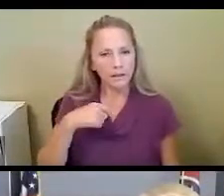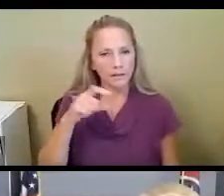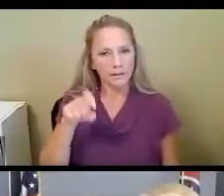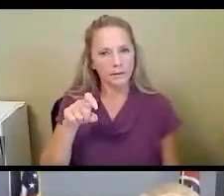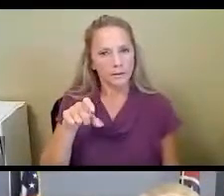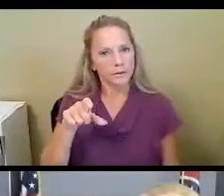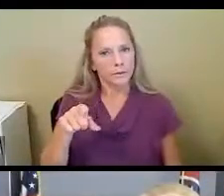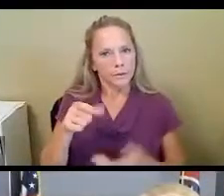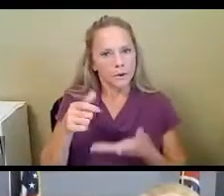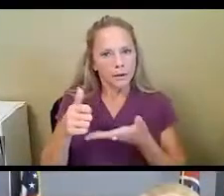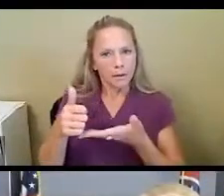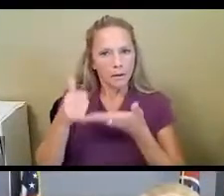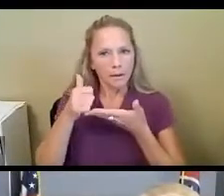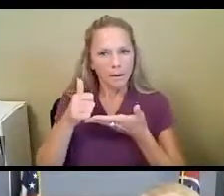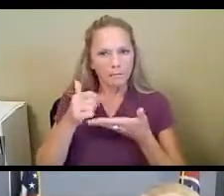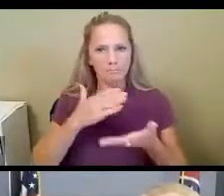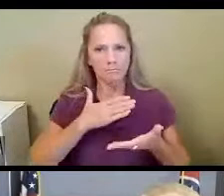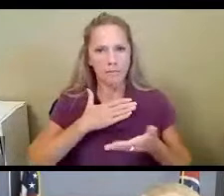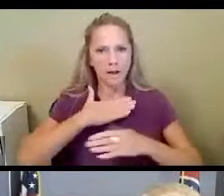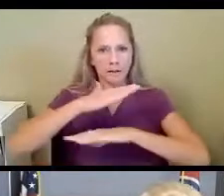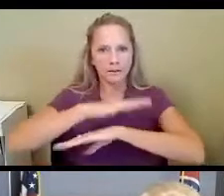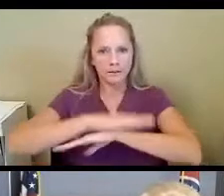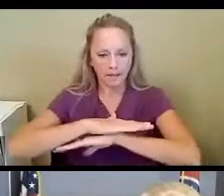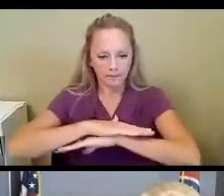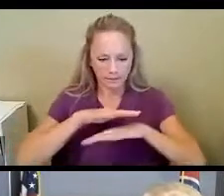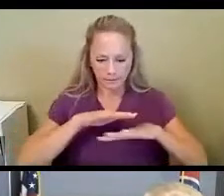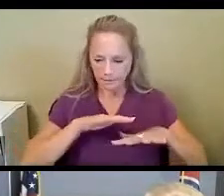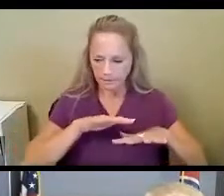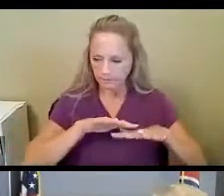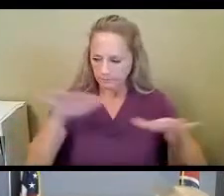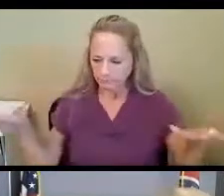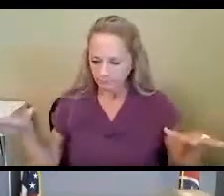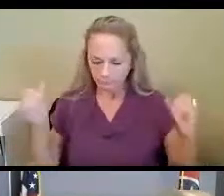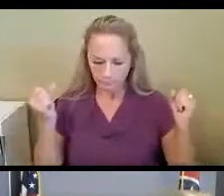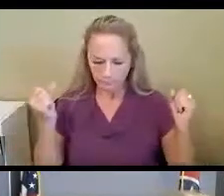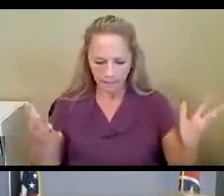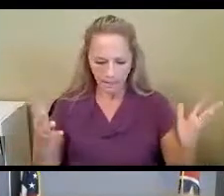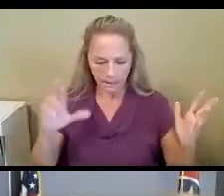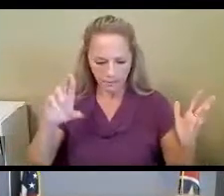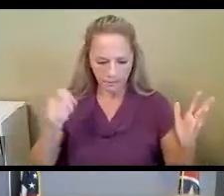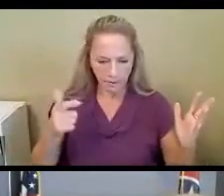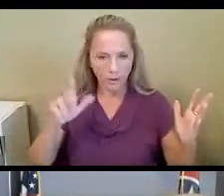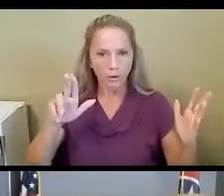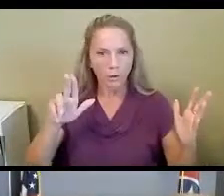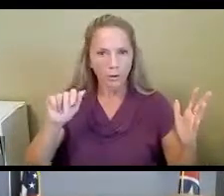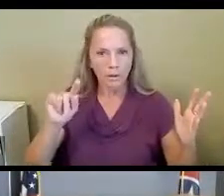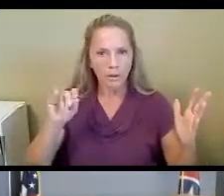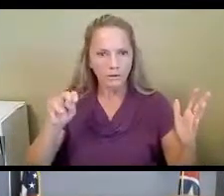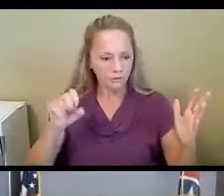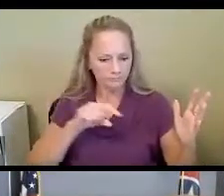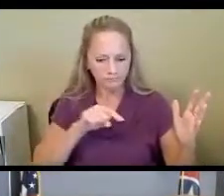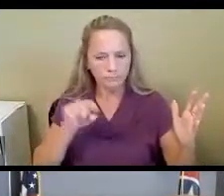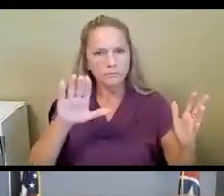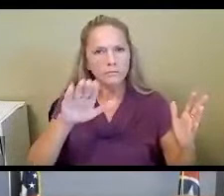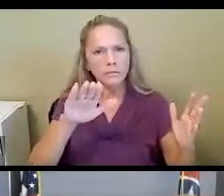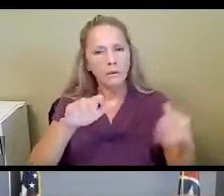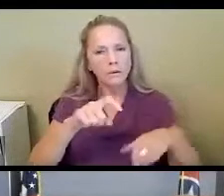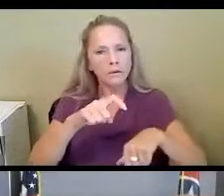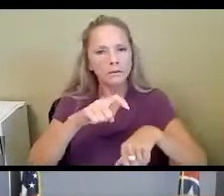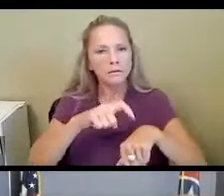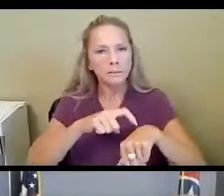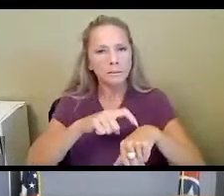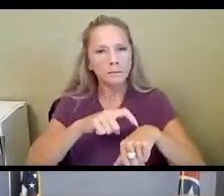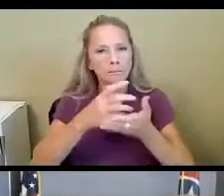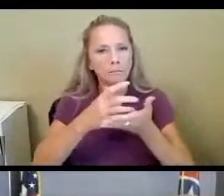me with this because my desk is inundated with all of these regulations. What is the expiration